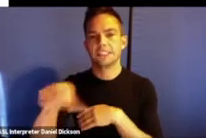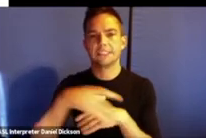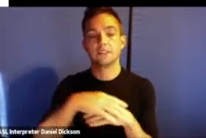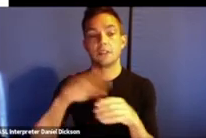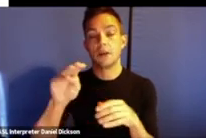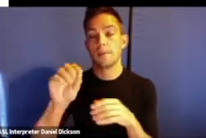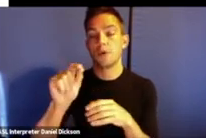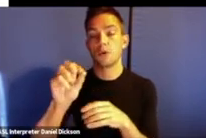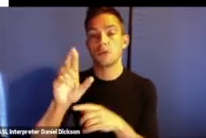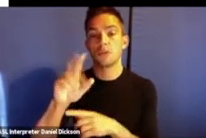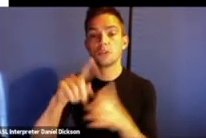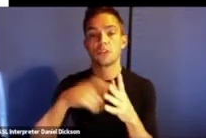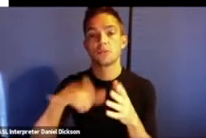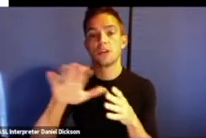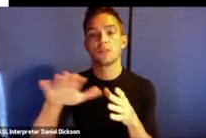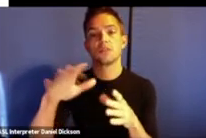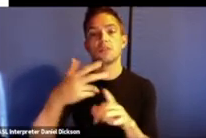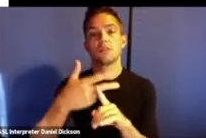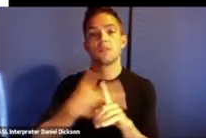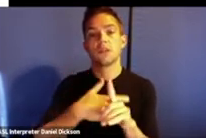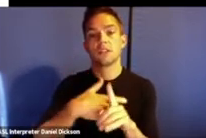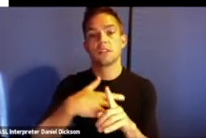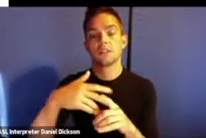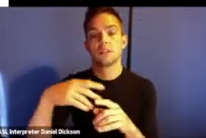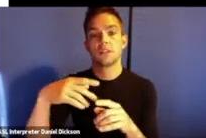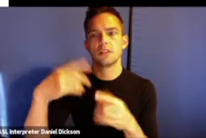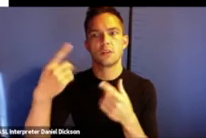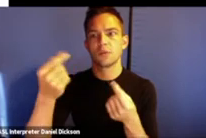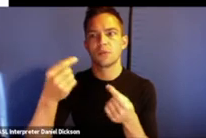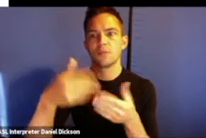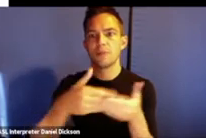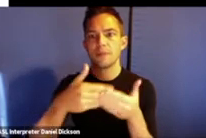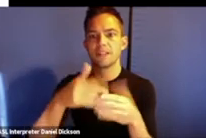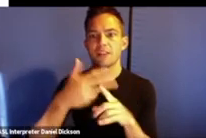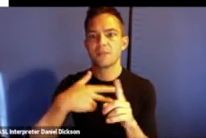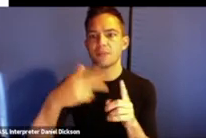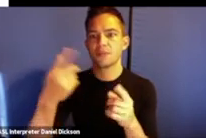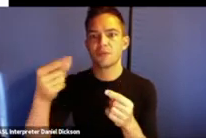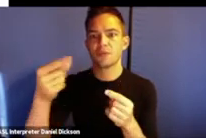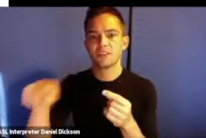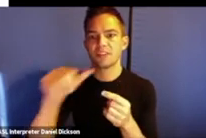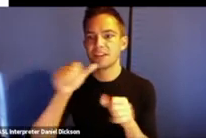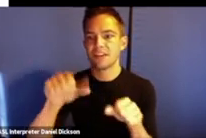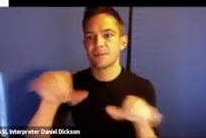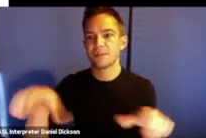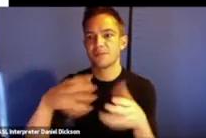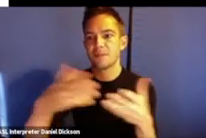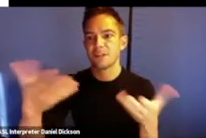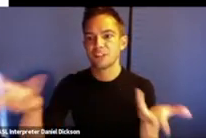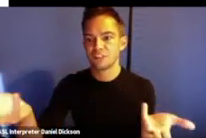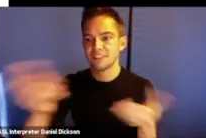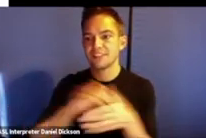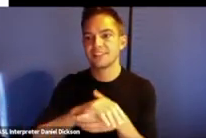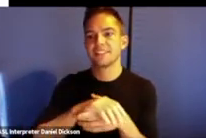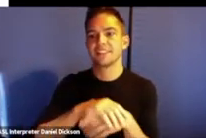it starts around 3 months again. But if you think, what are babies doing at 3 months? They're not really able to do very much. They're just learning to hold up